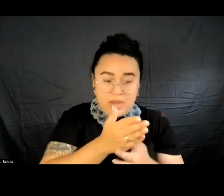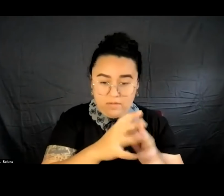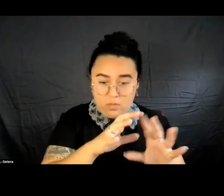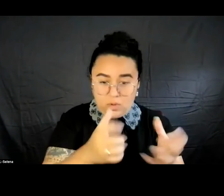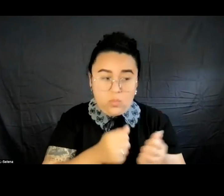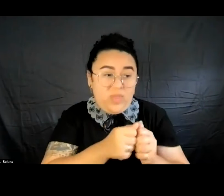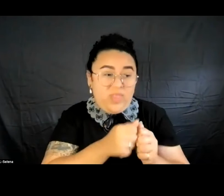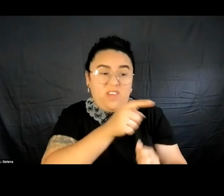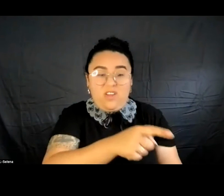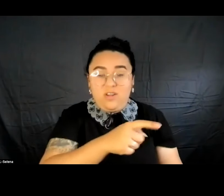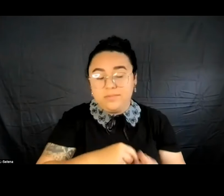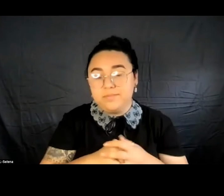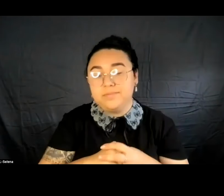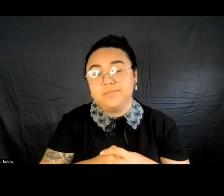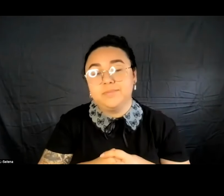her.